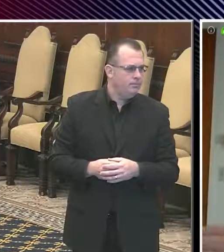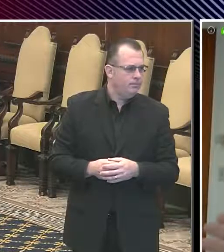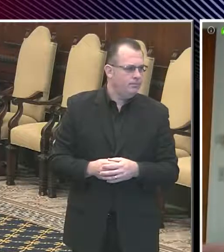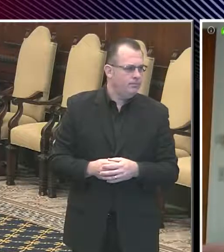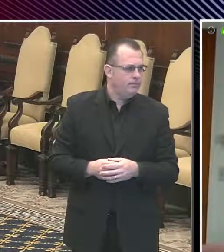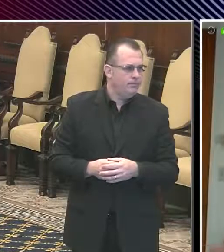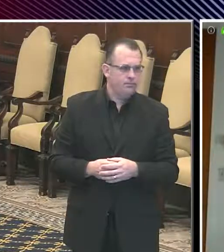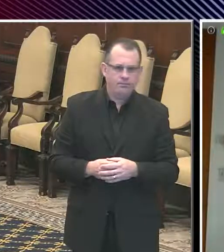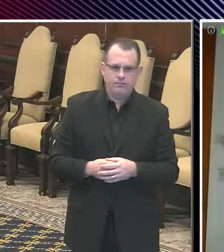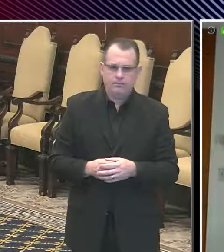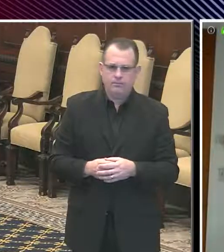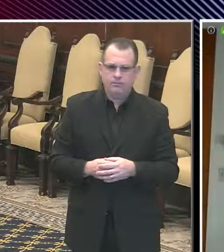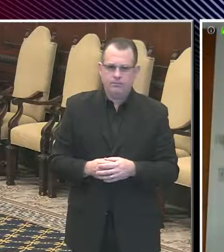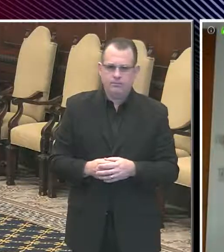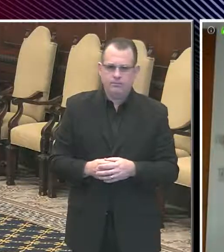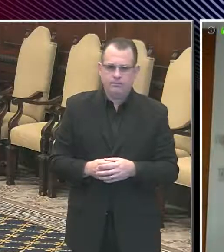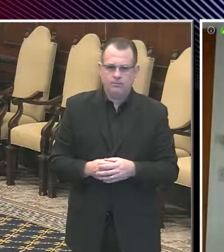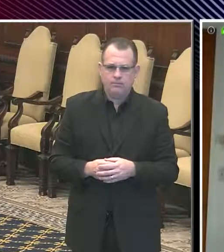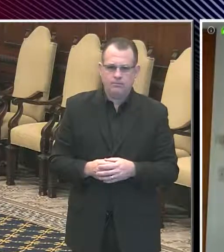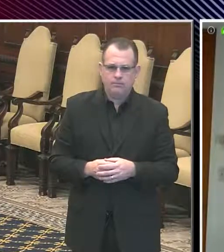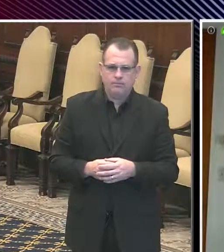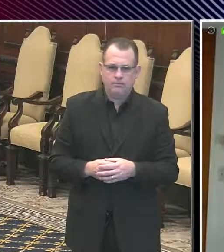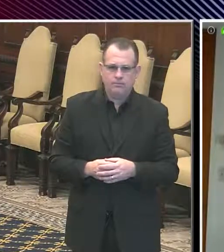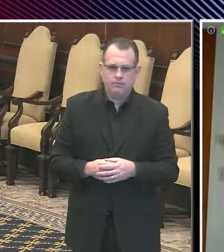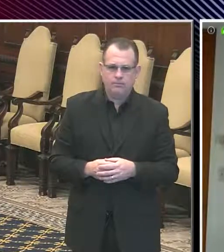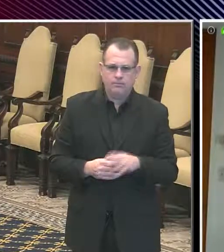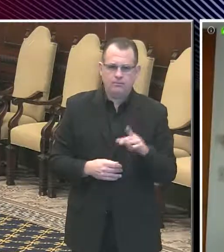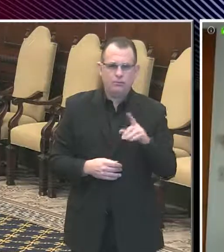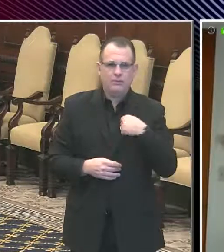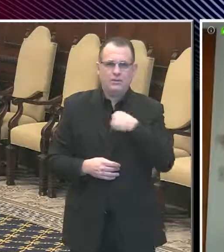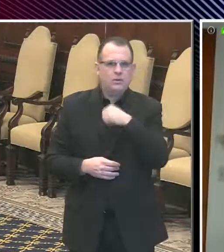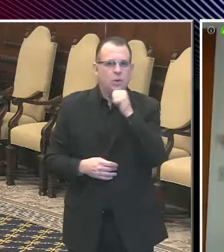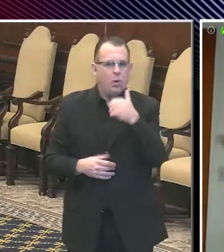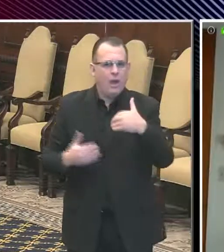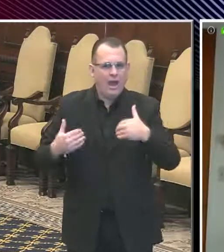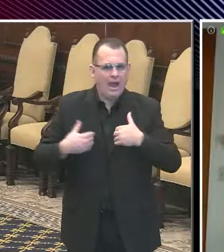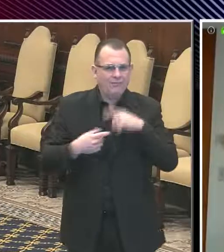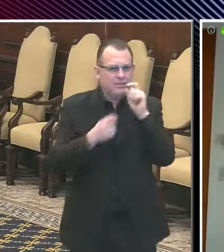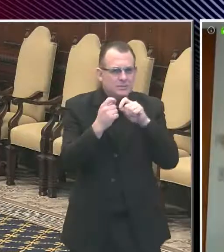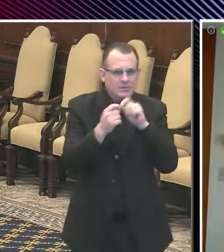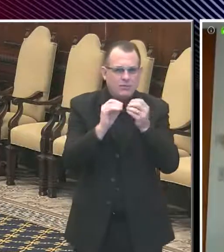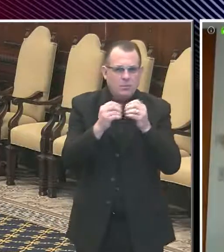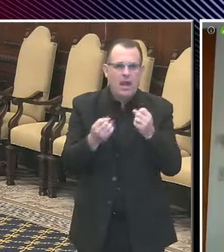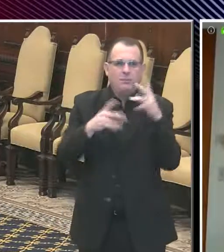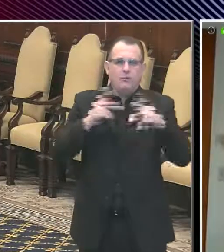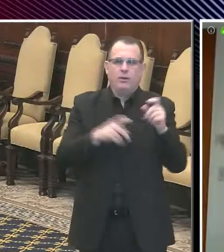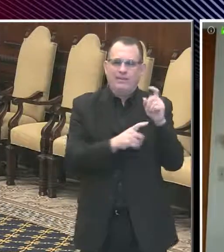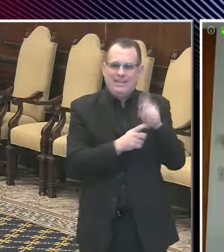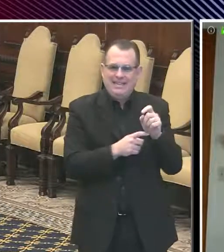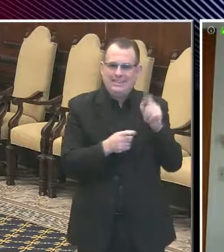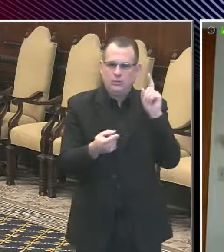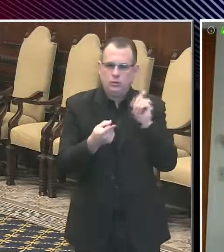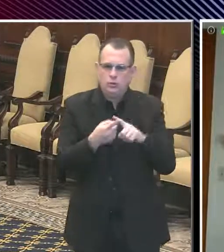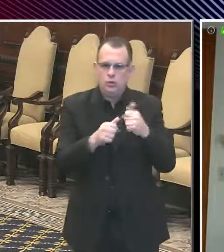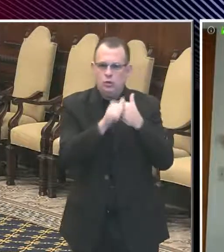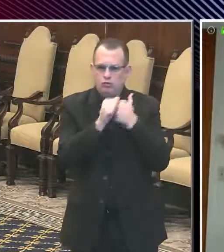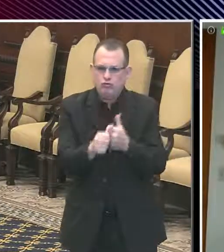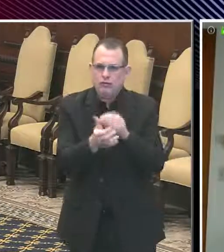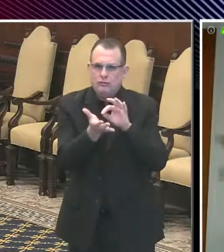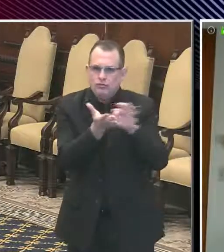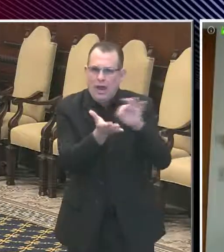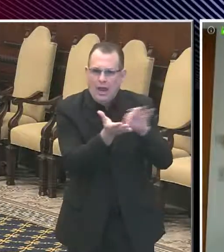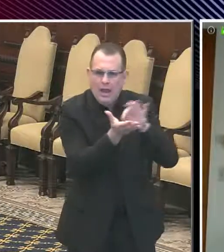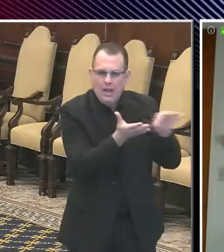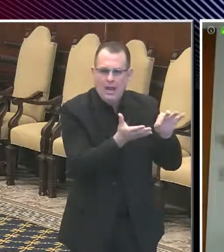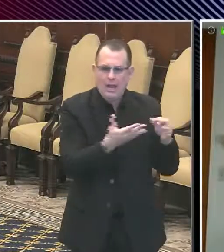increase to where we're eventually doing everybody. We don't have an estimate yet on how many people are going to be necessary. We don't have an estimate on the number of people. We don't have an estimate on budget